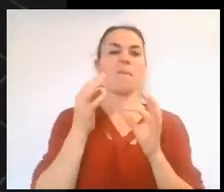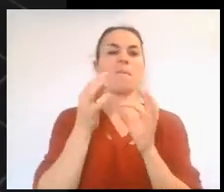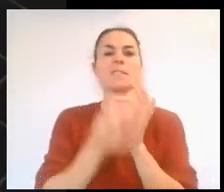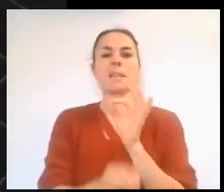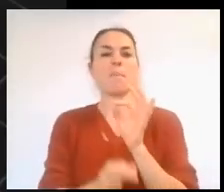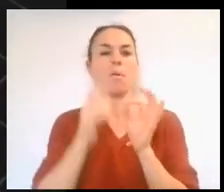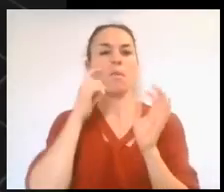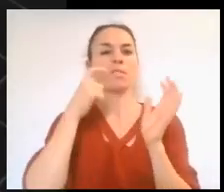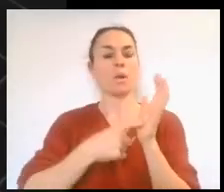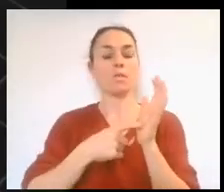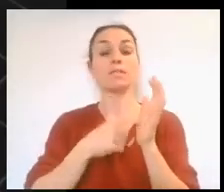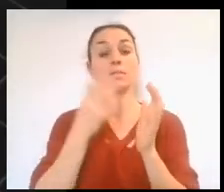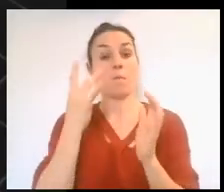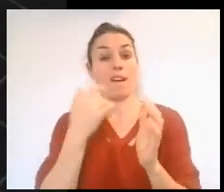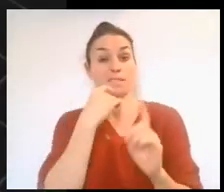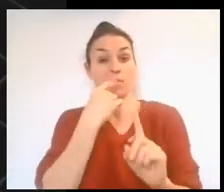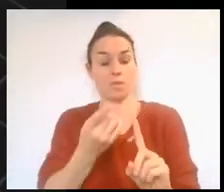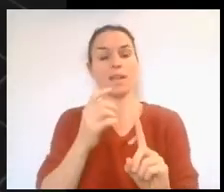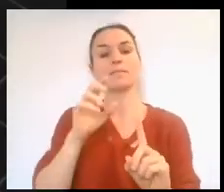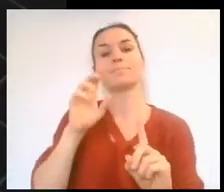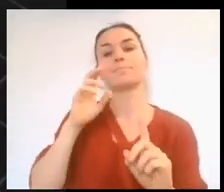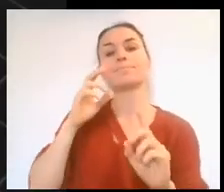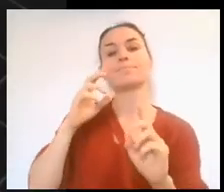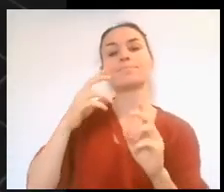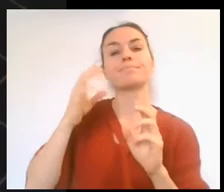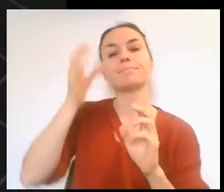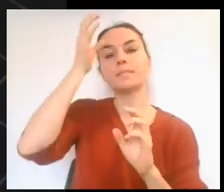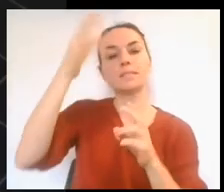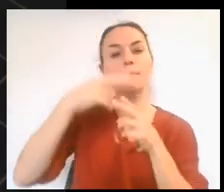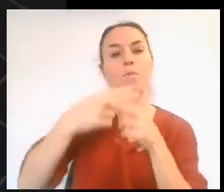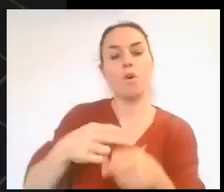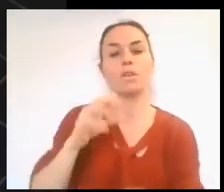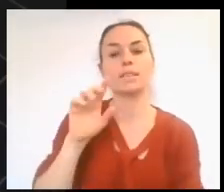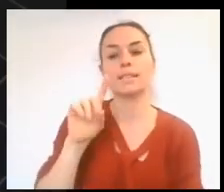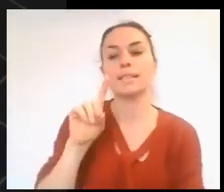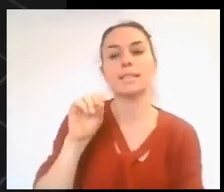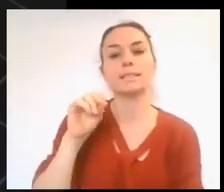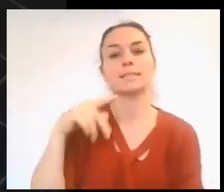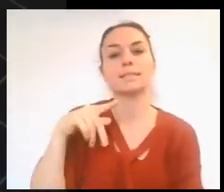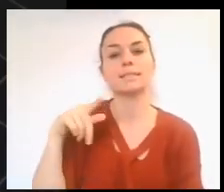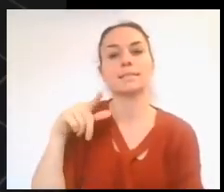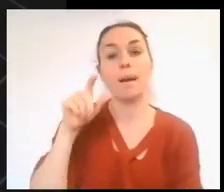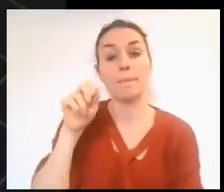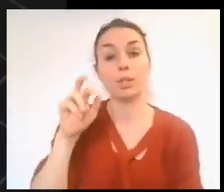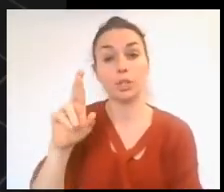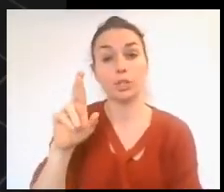is called the Doppler effect. And many of you may be familiar with it. It's the same